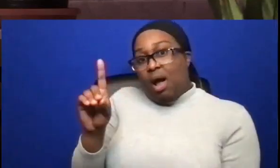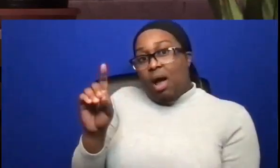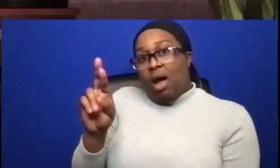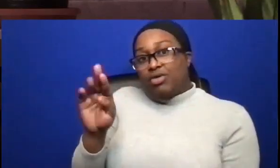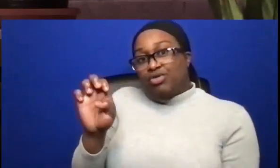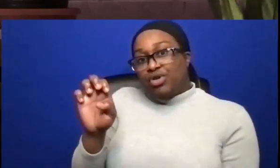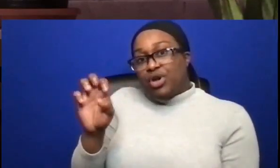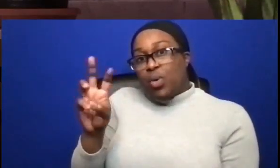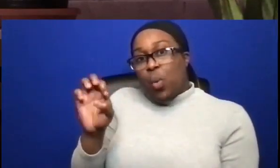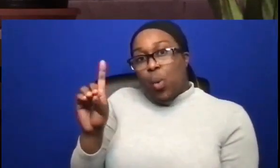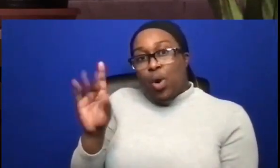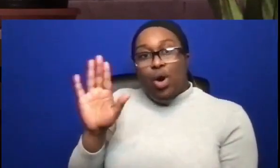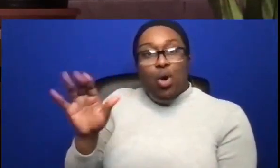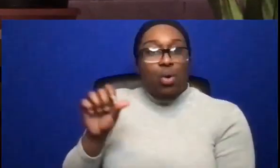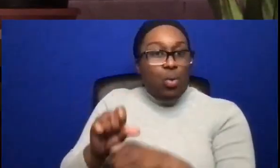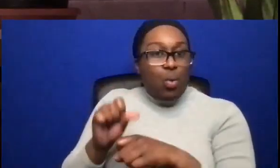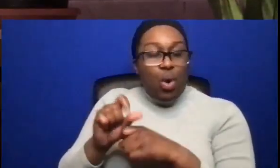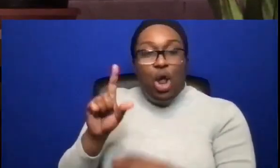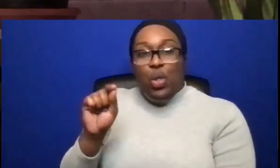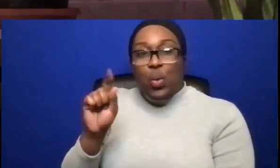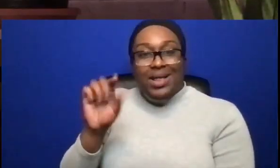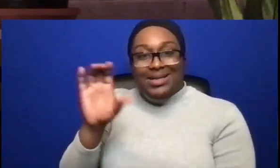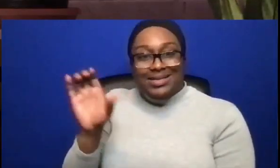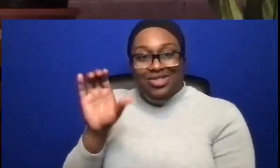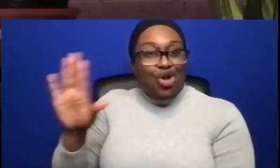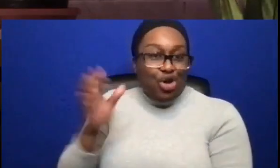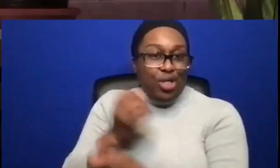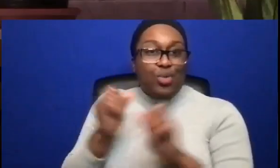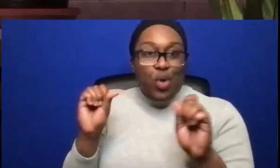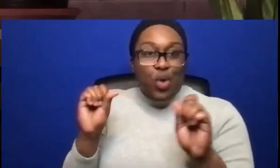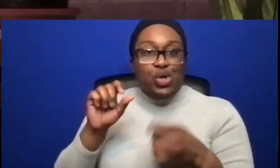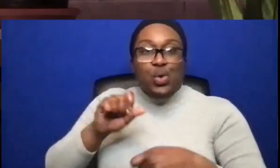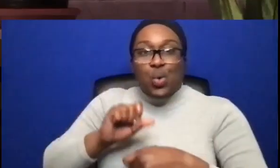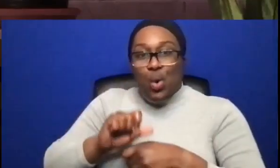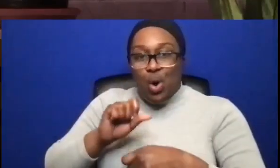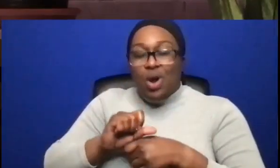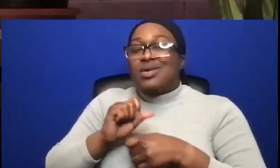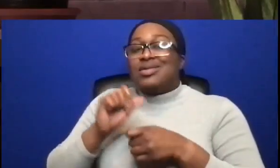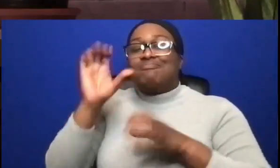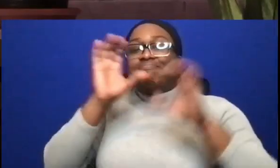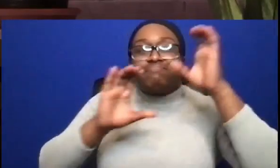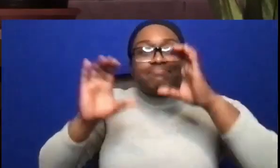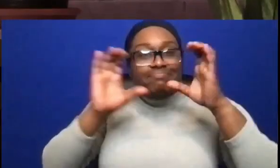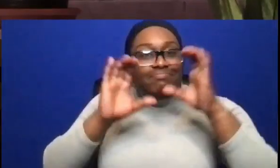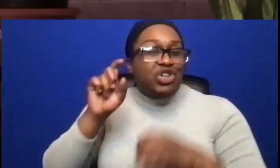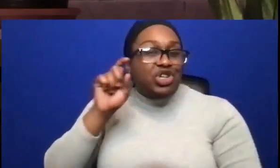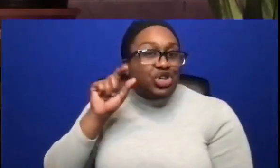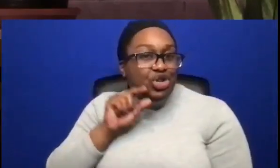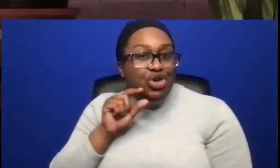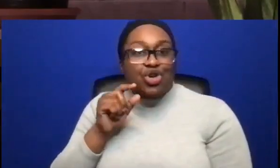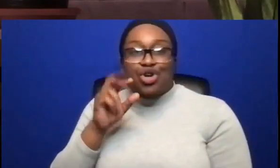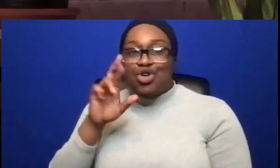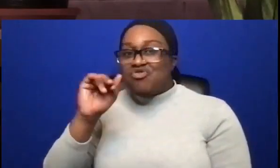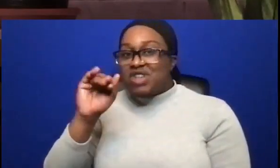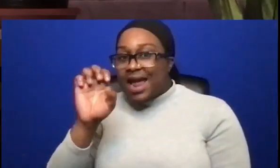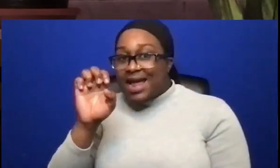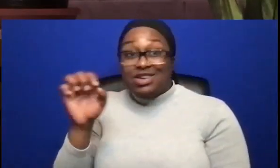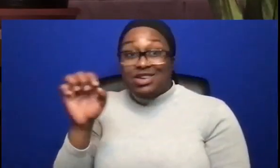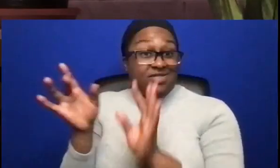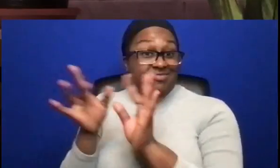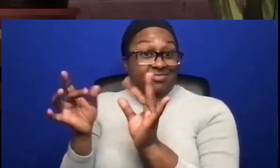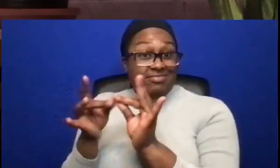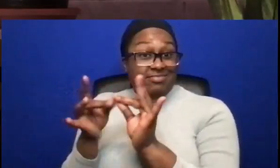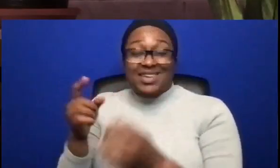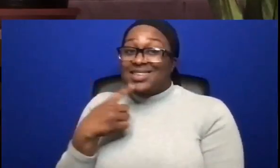her work in the 20th century, her liberation work, exploring gender and race. So she said that. And going